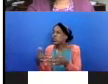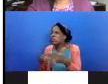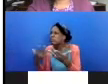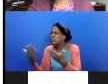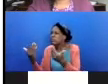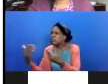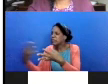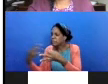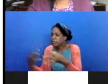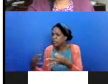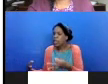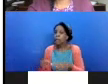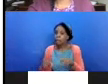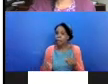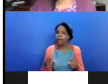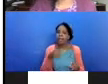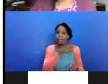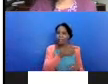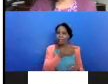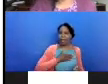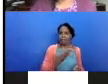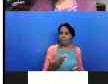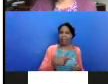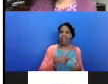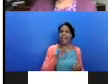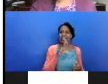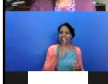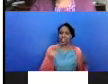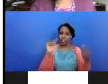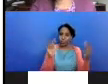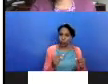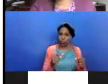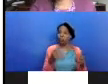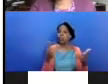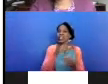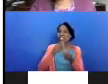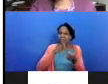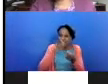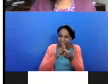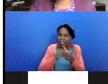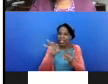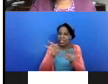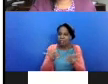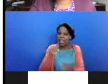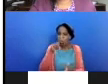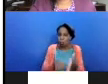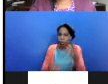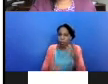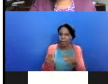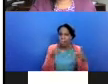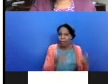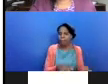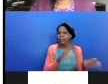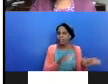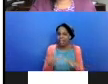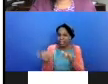at studying the effects, what the effects may be, which again, he won't know. That's the configuration. The person won't know until they consult. And then what